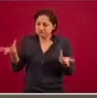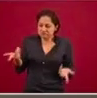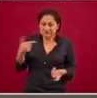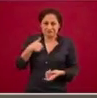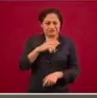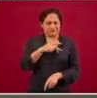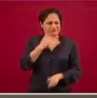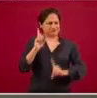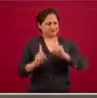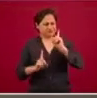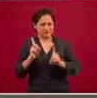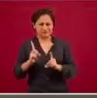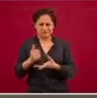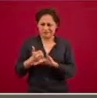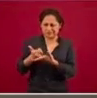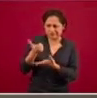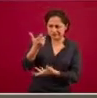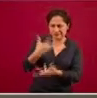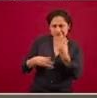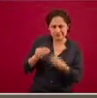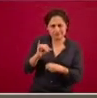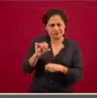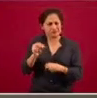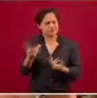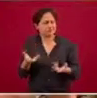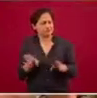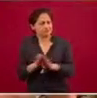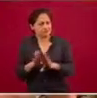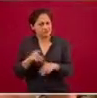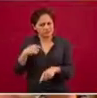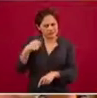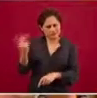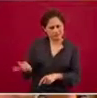So my question is,